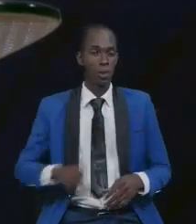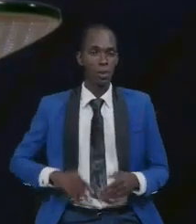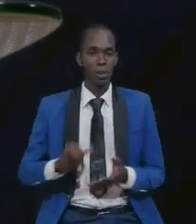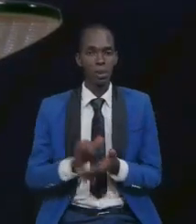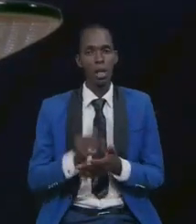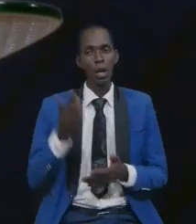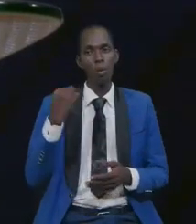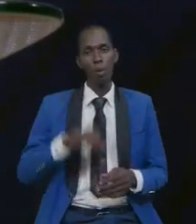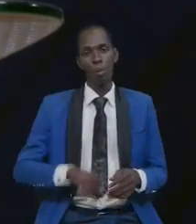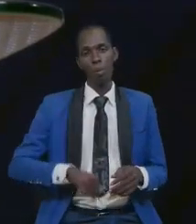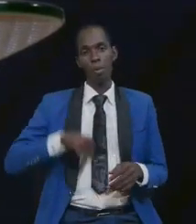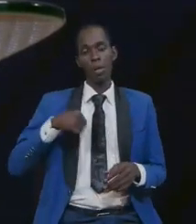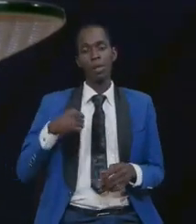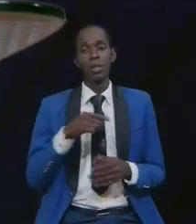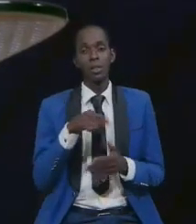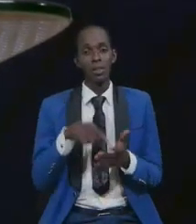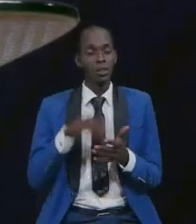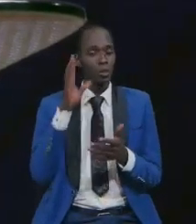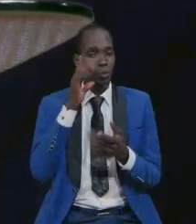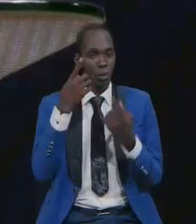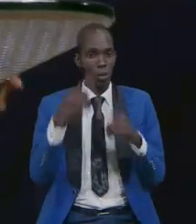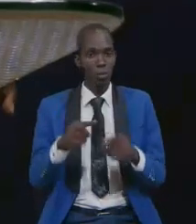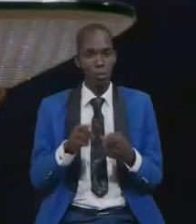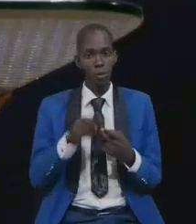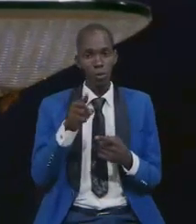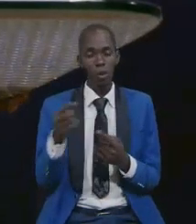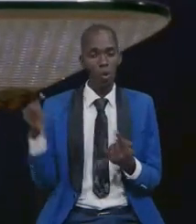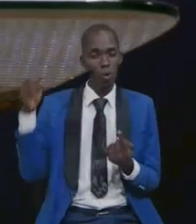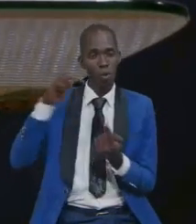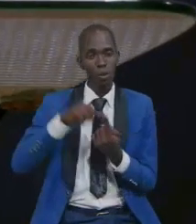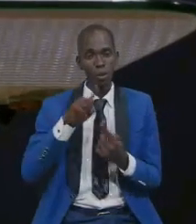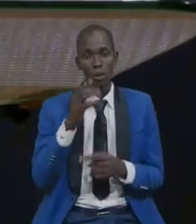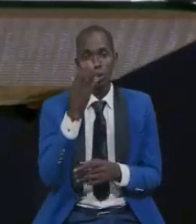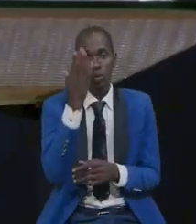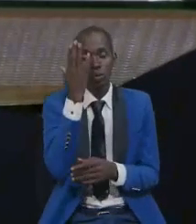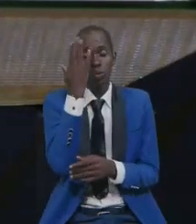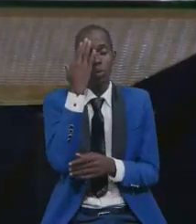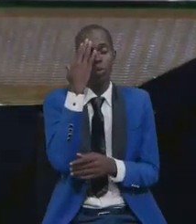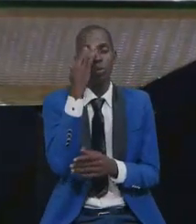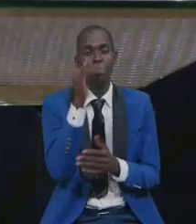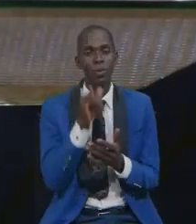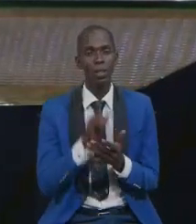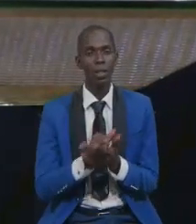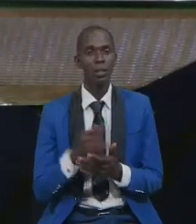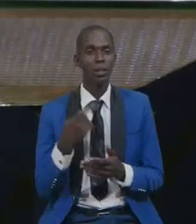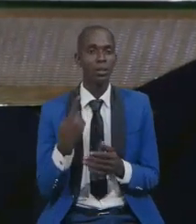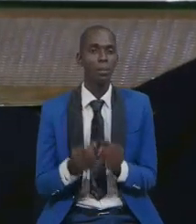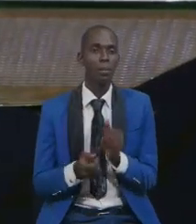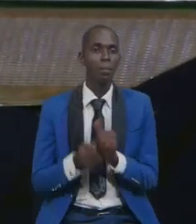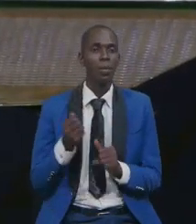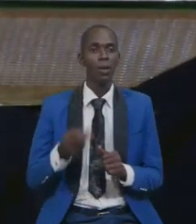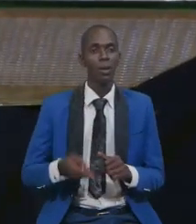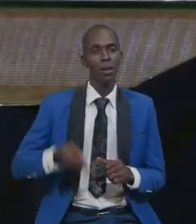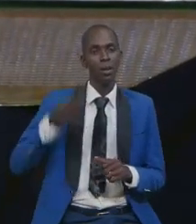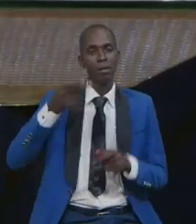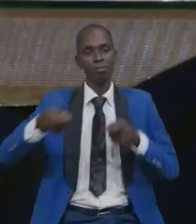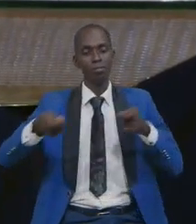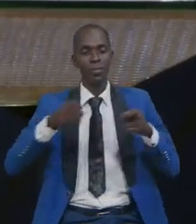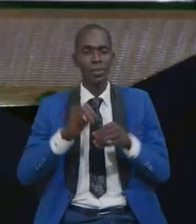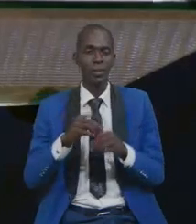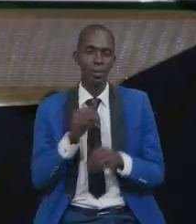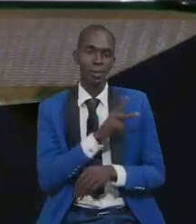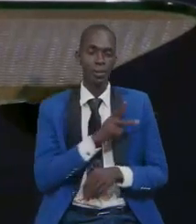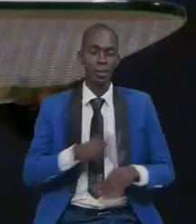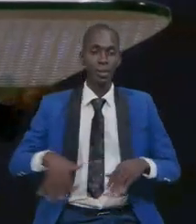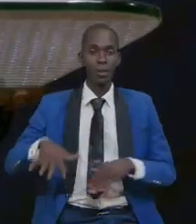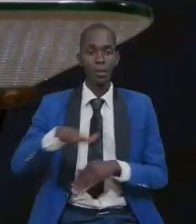him until he will know that the Most High rulers in the kingdom of men.